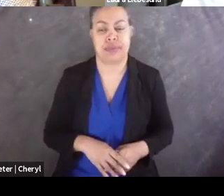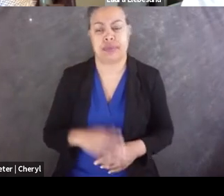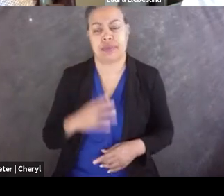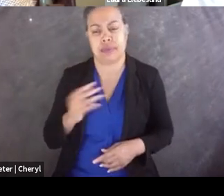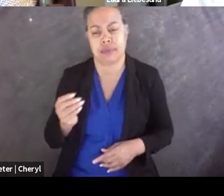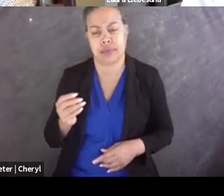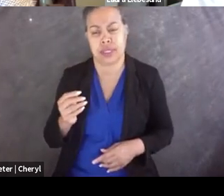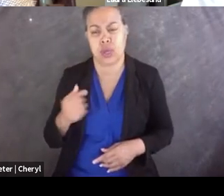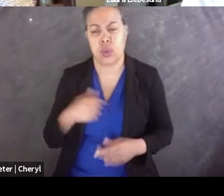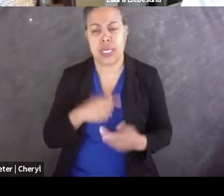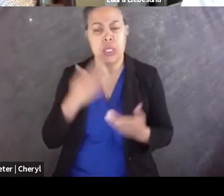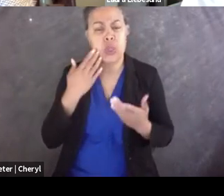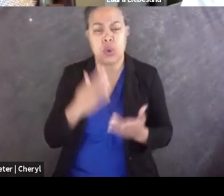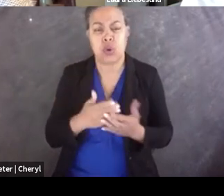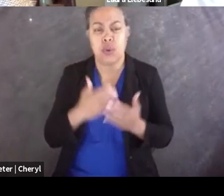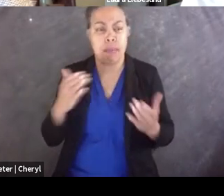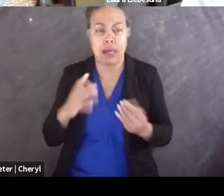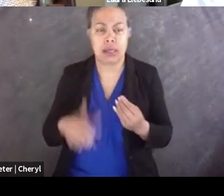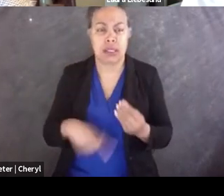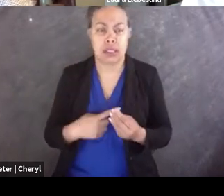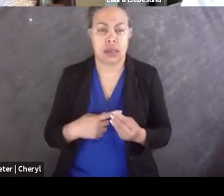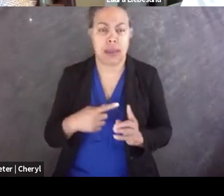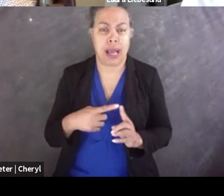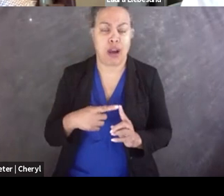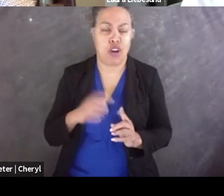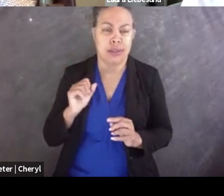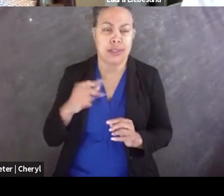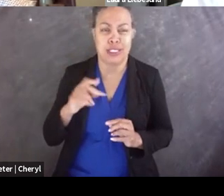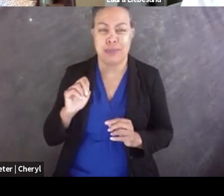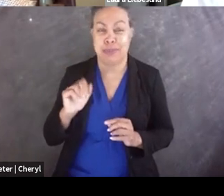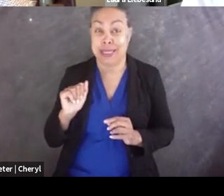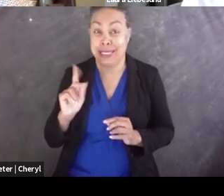We don't know as much about the speakeasies